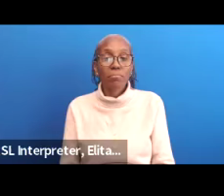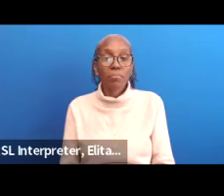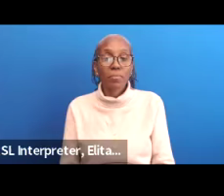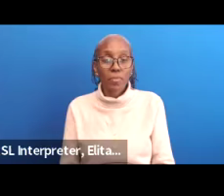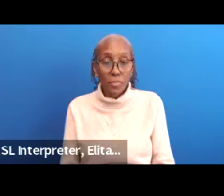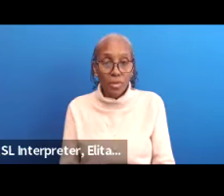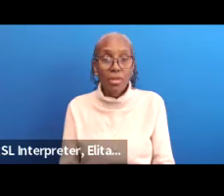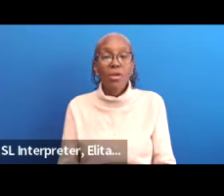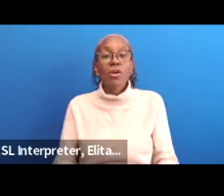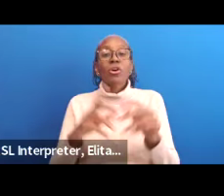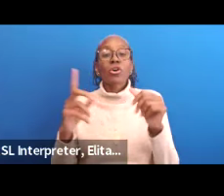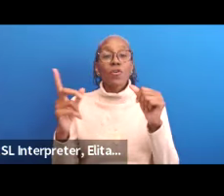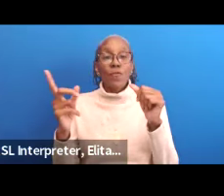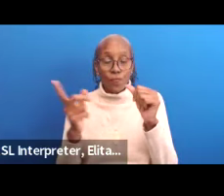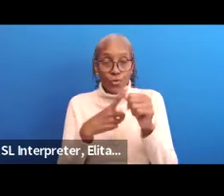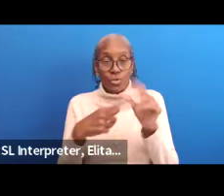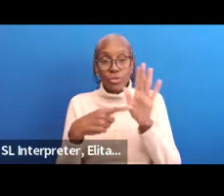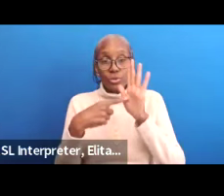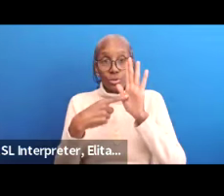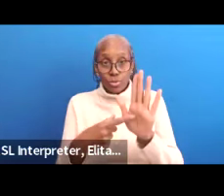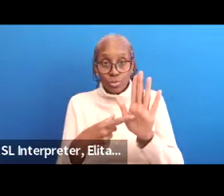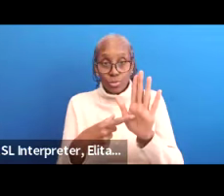You can first, I'll show you that